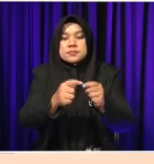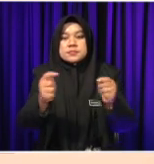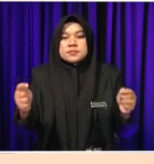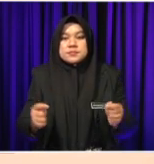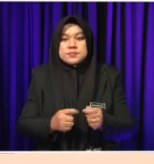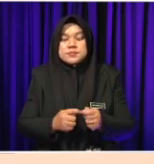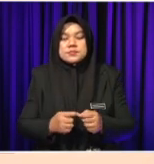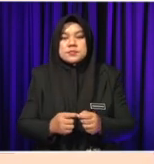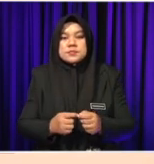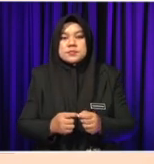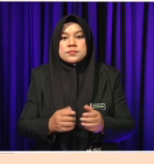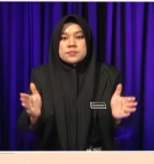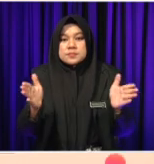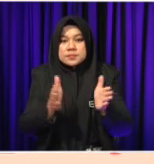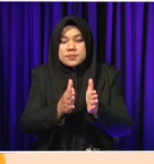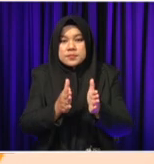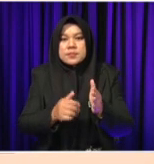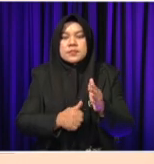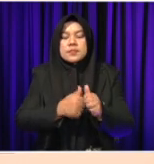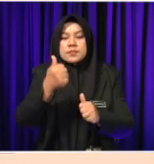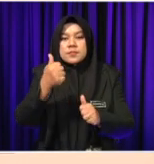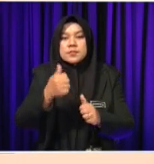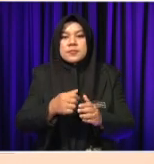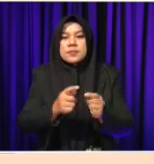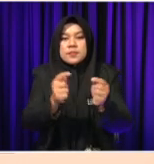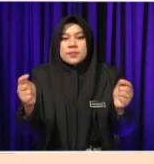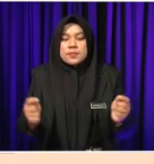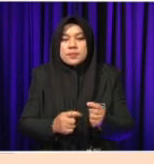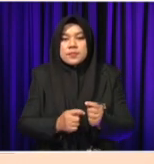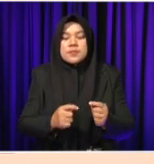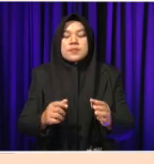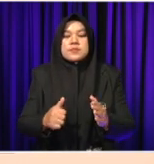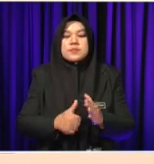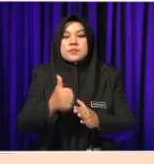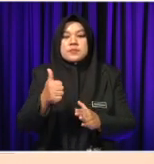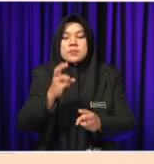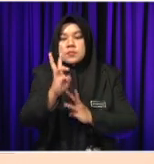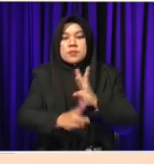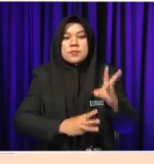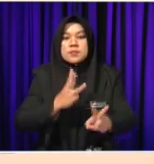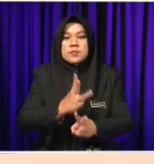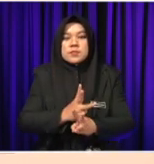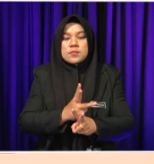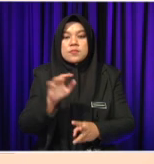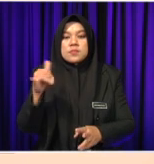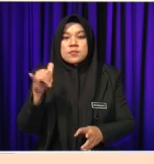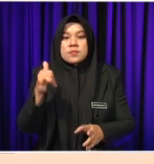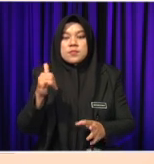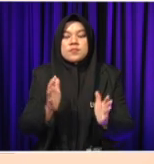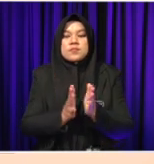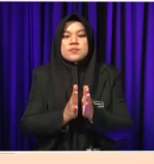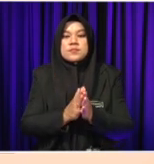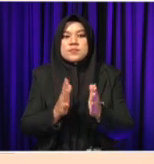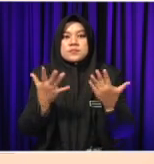Make a little space in the world. Make a little space, make a better world. Please make a better world. Now, that definitely indicates yellow color. Good